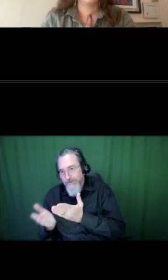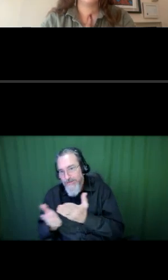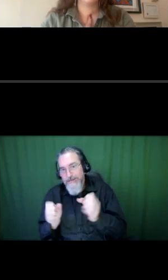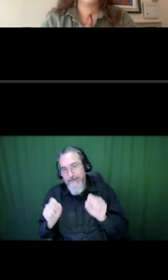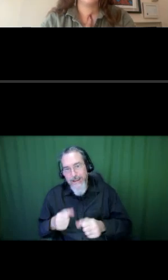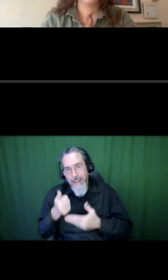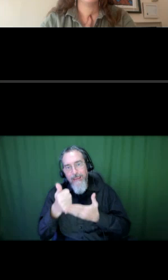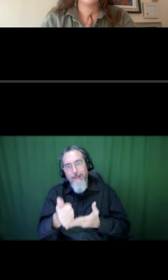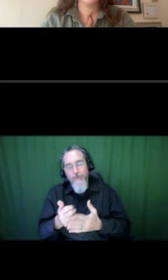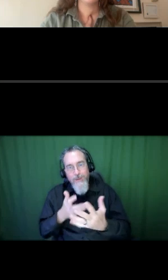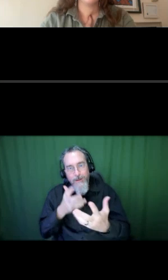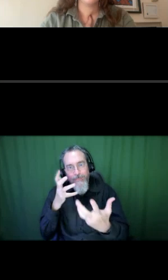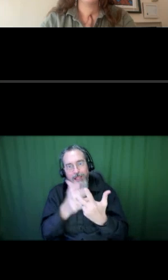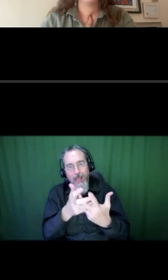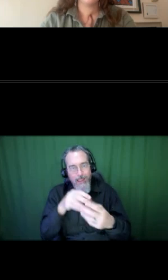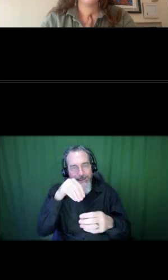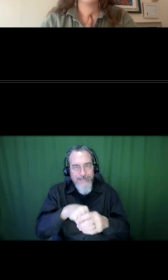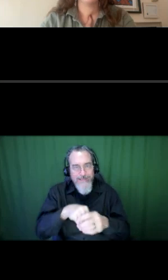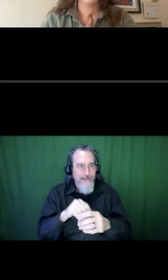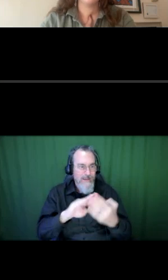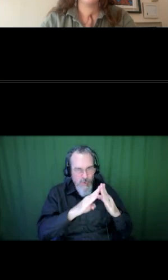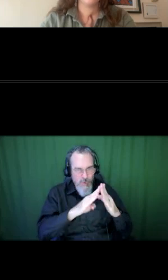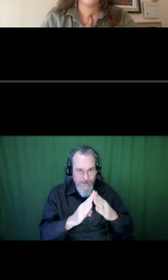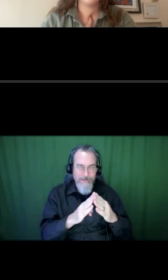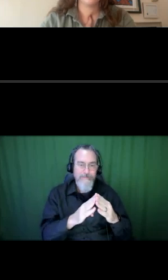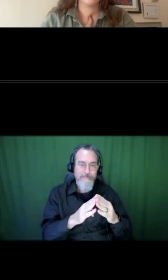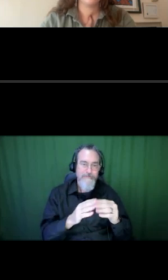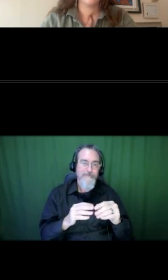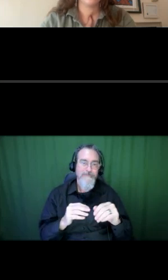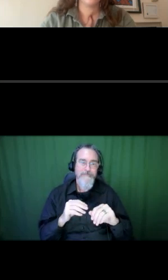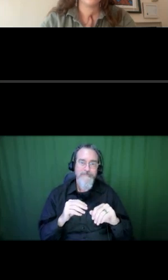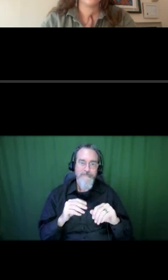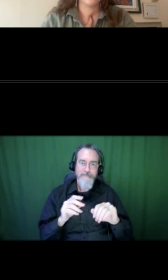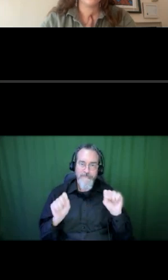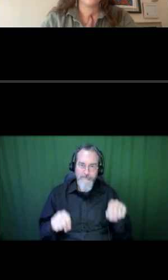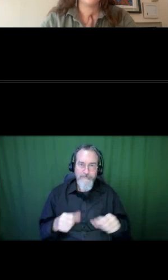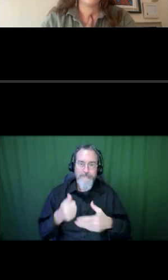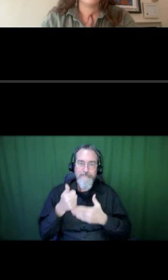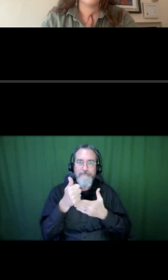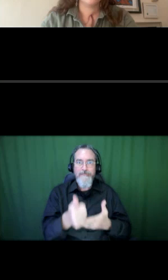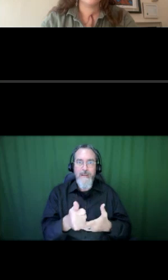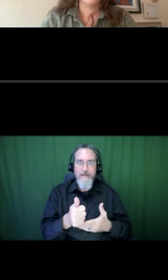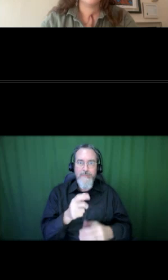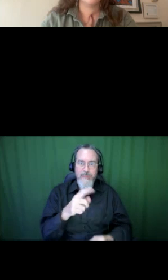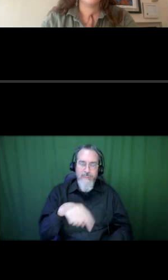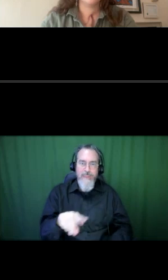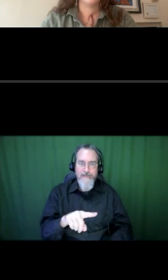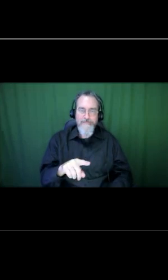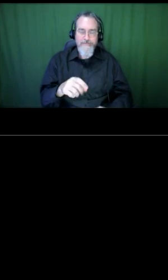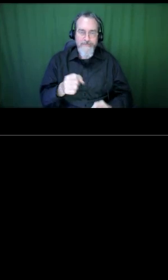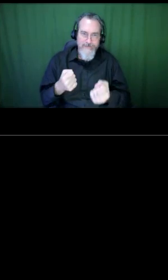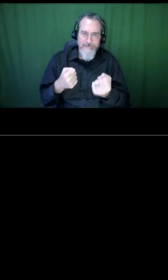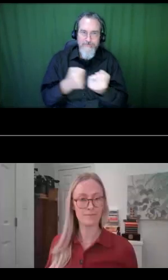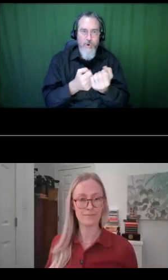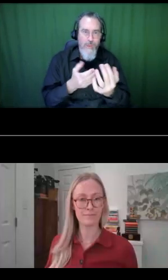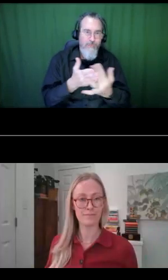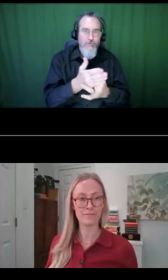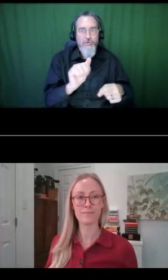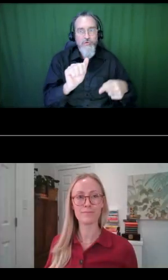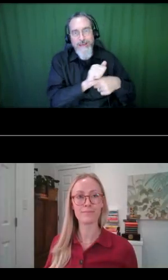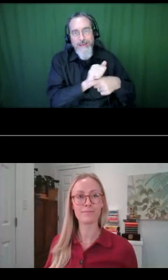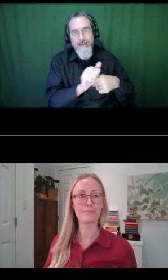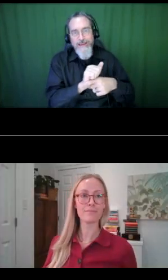Sea campus is also providing case management to help personalize that enrollment, support them through that training, certification support. And so